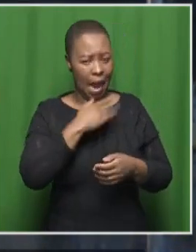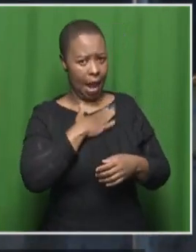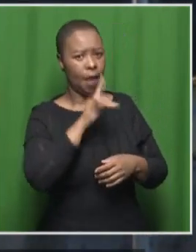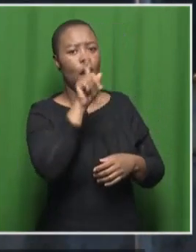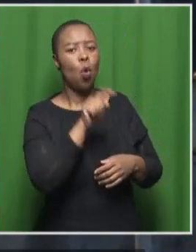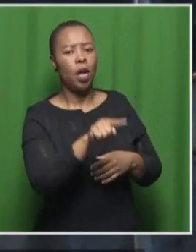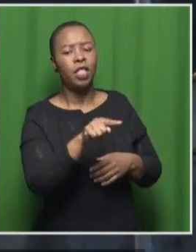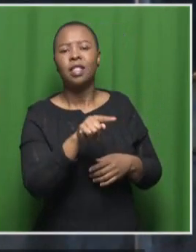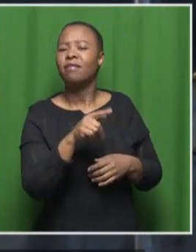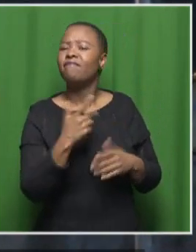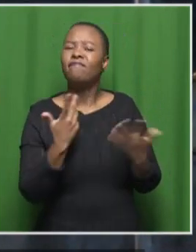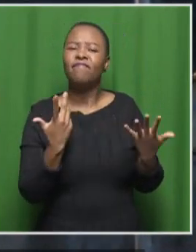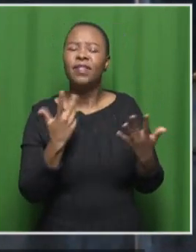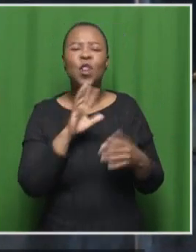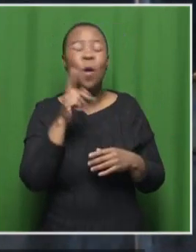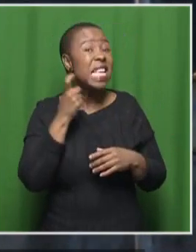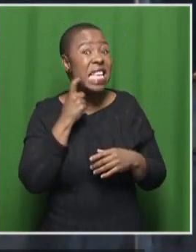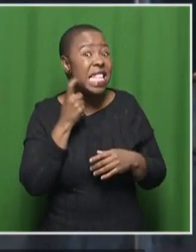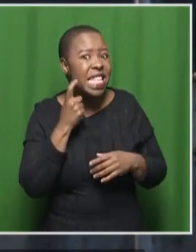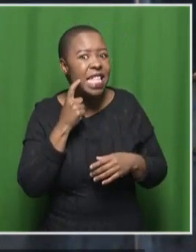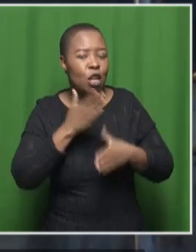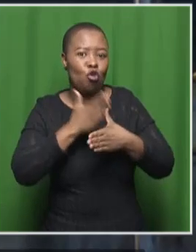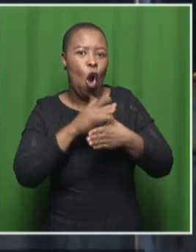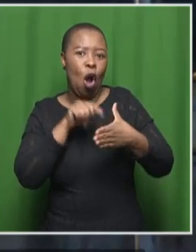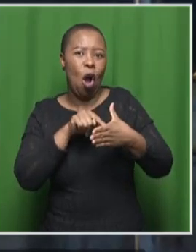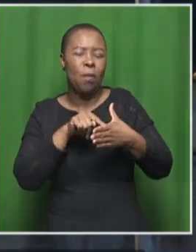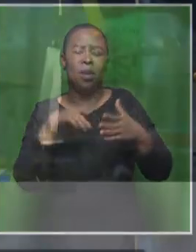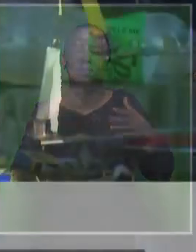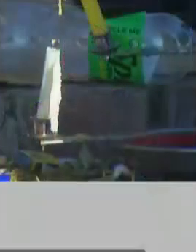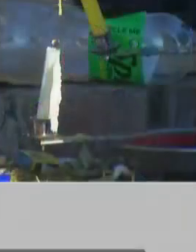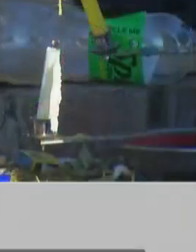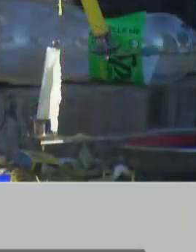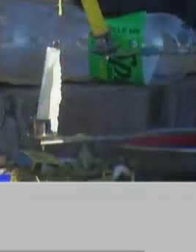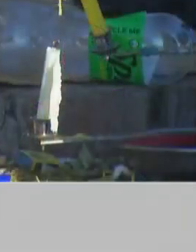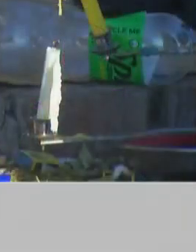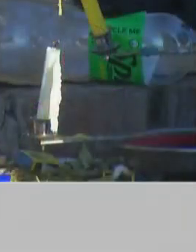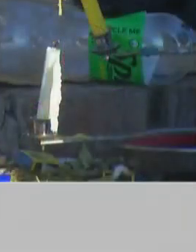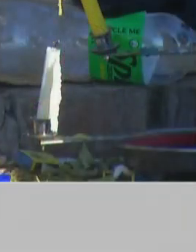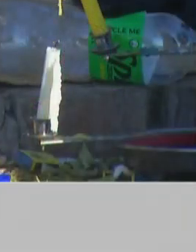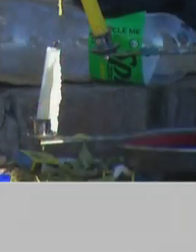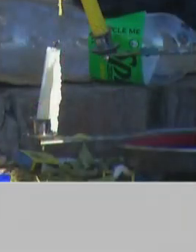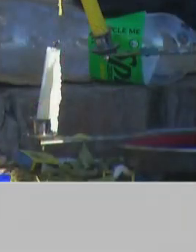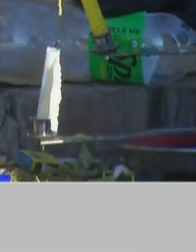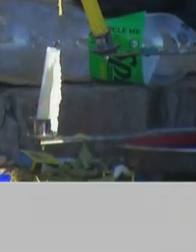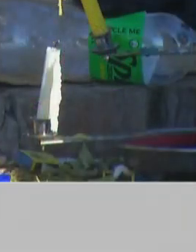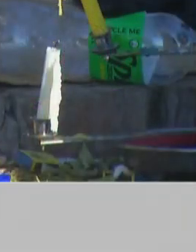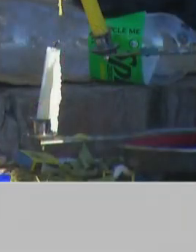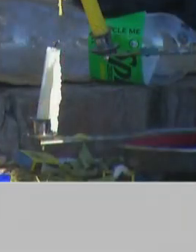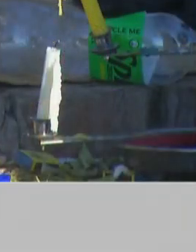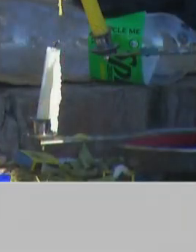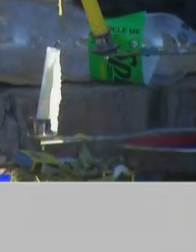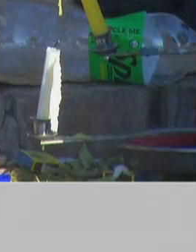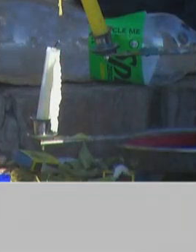It's not an easy task. It is a very difficult task. Remember that it becomes